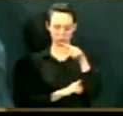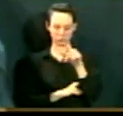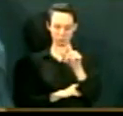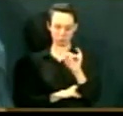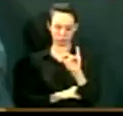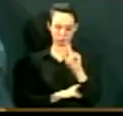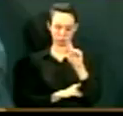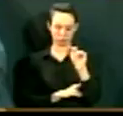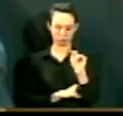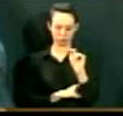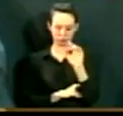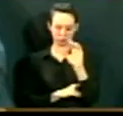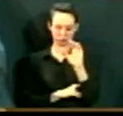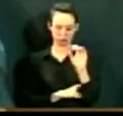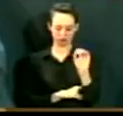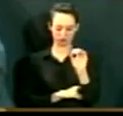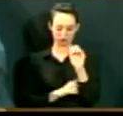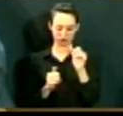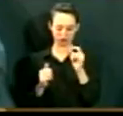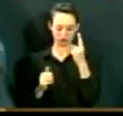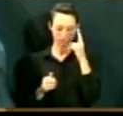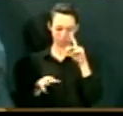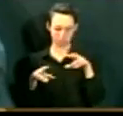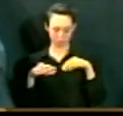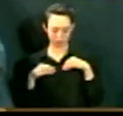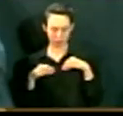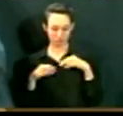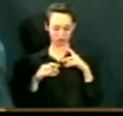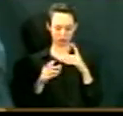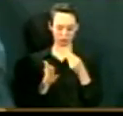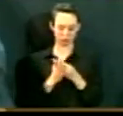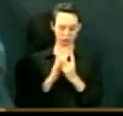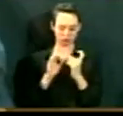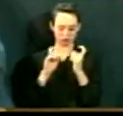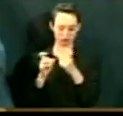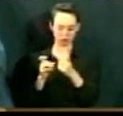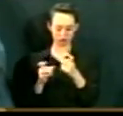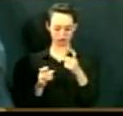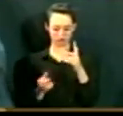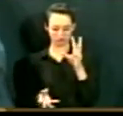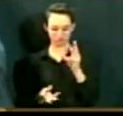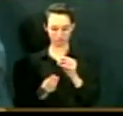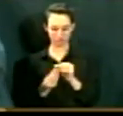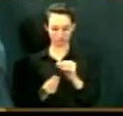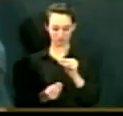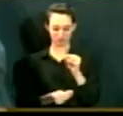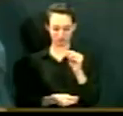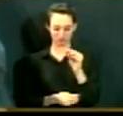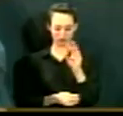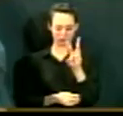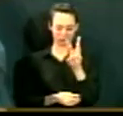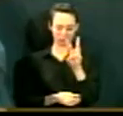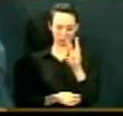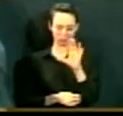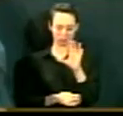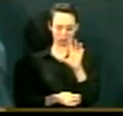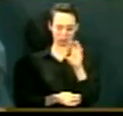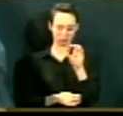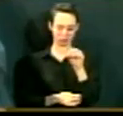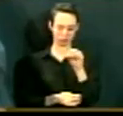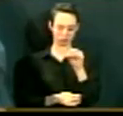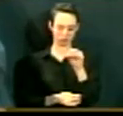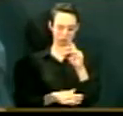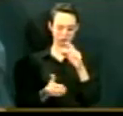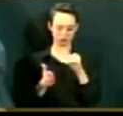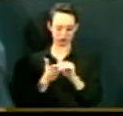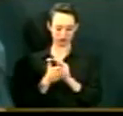of charitable contributions in the amount of $50,000 to 13 high schools for a total donation of $650,000